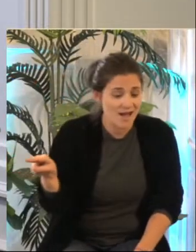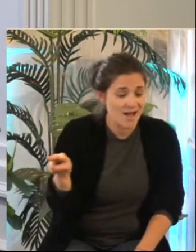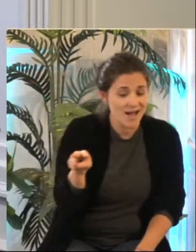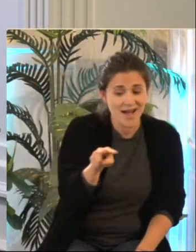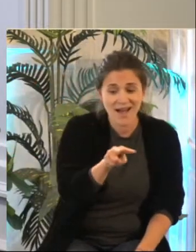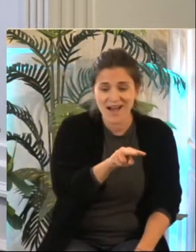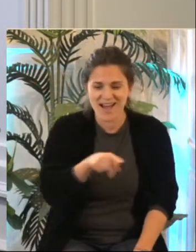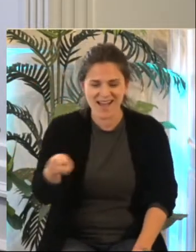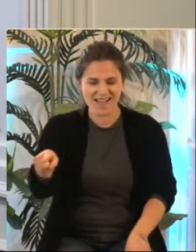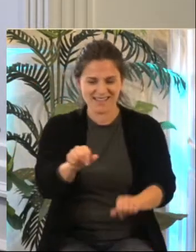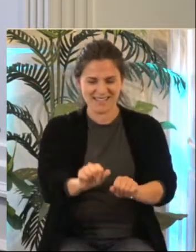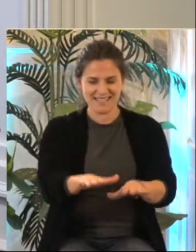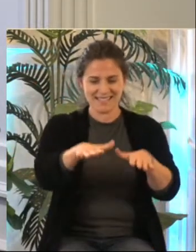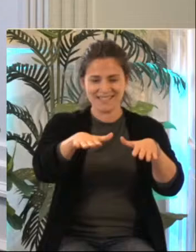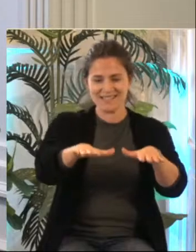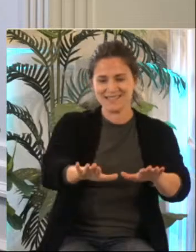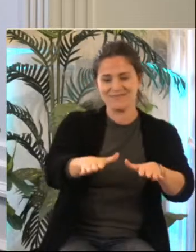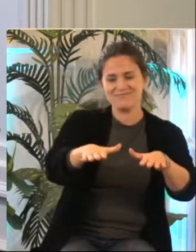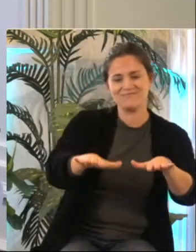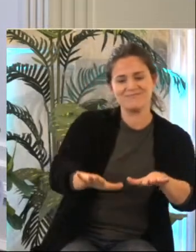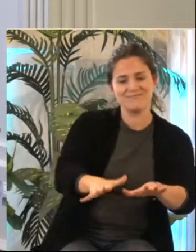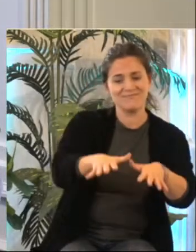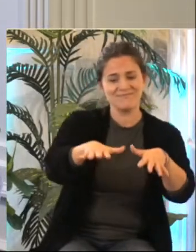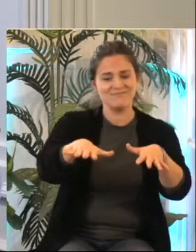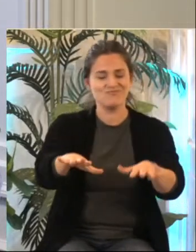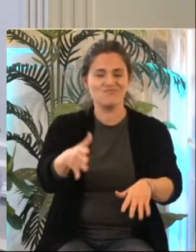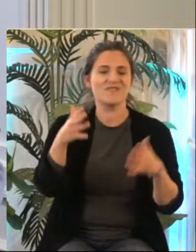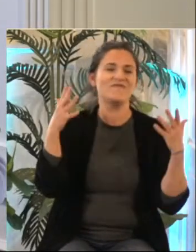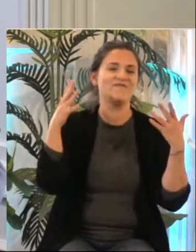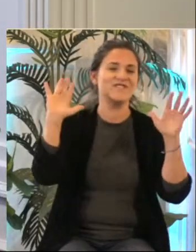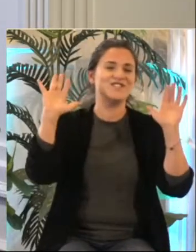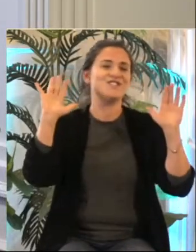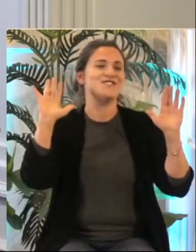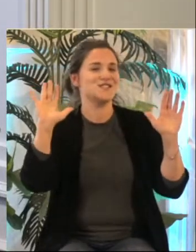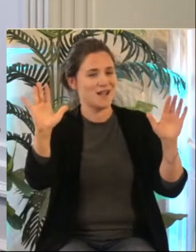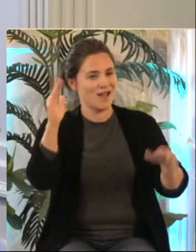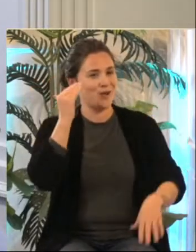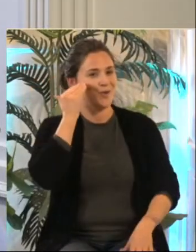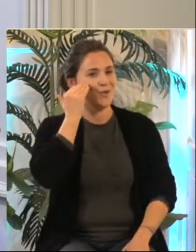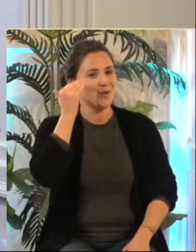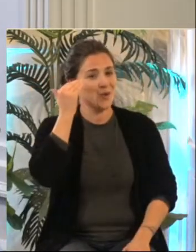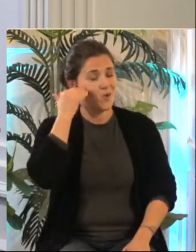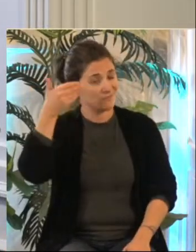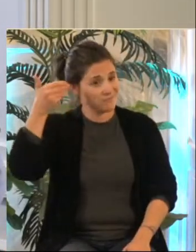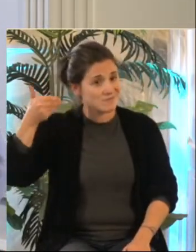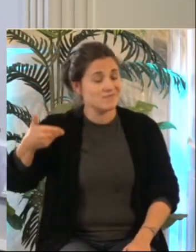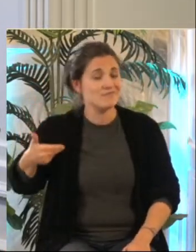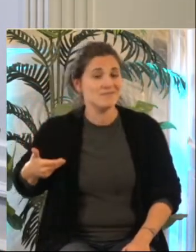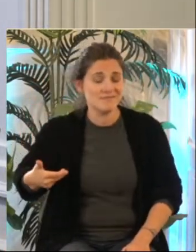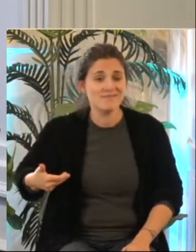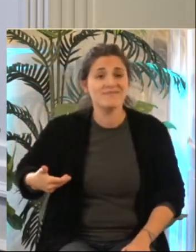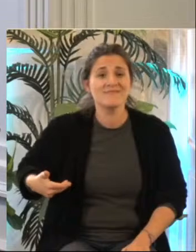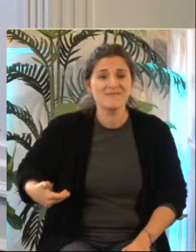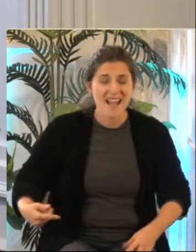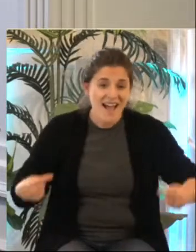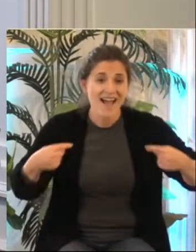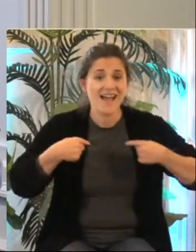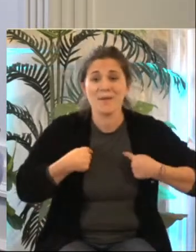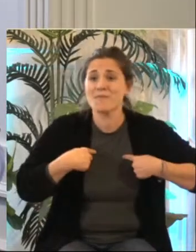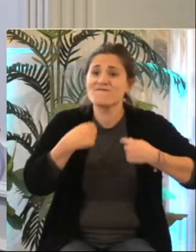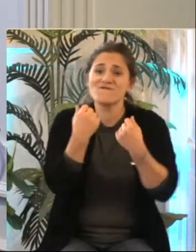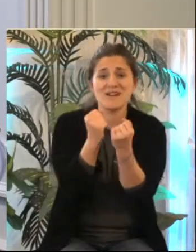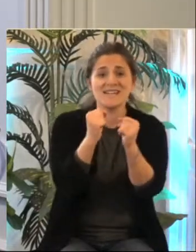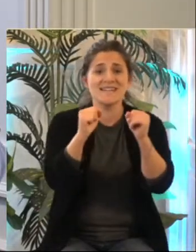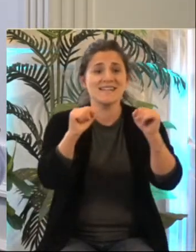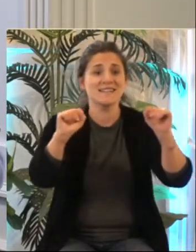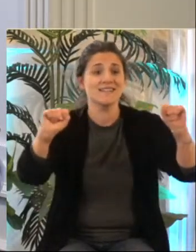the sea. Then I'd sing, 'cause I know. Yes, I'd